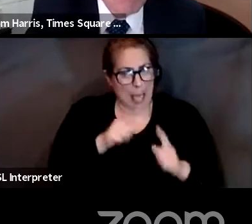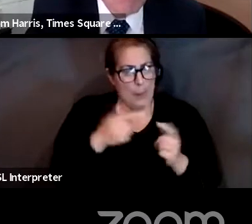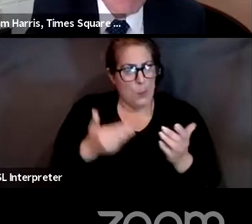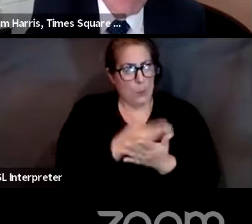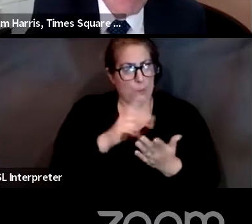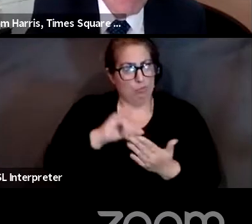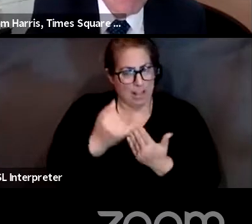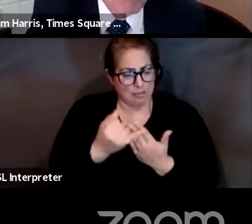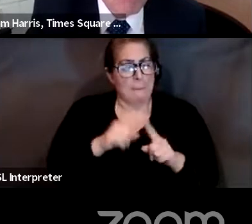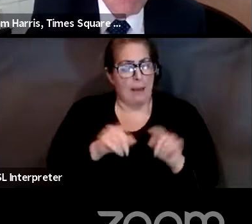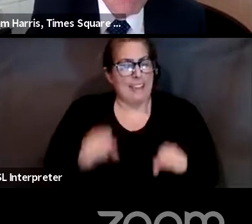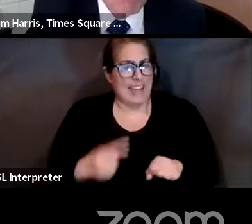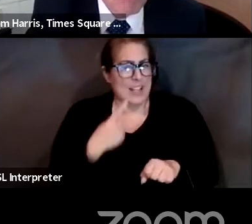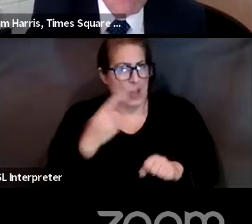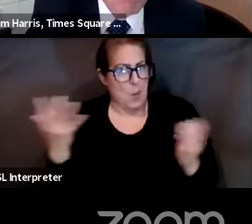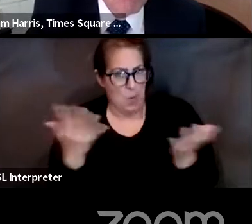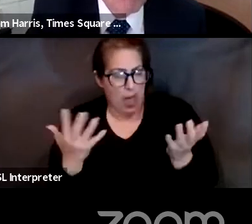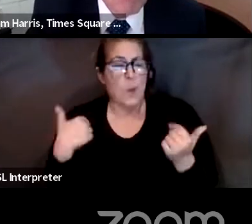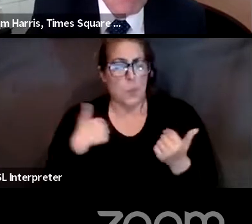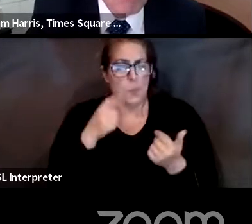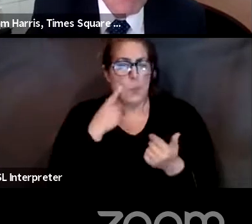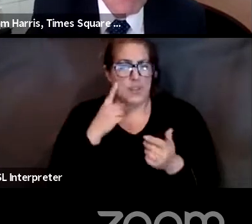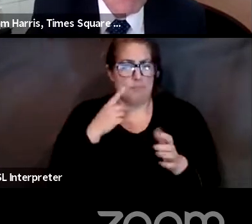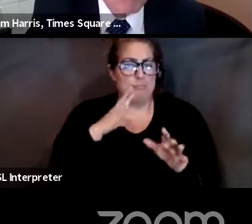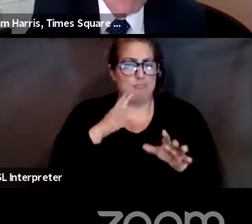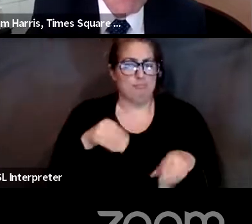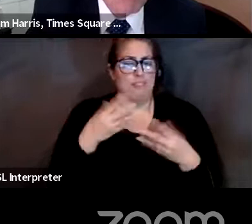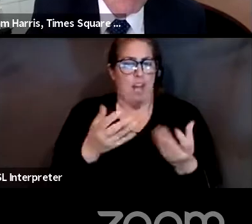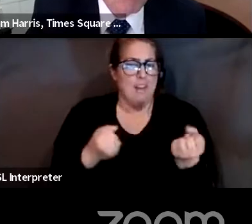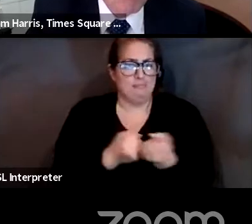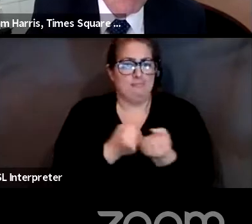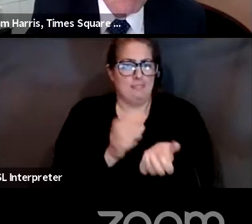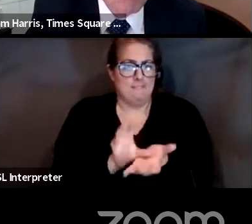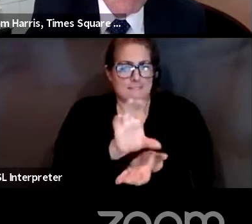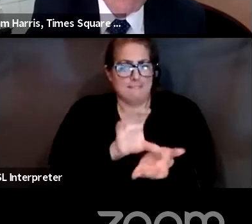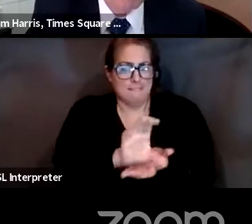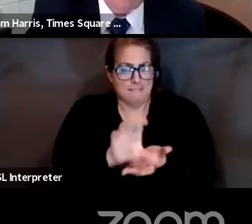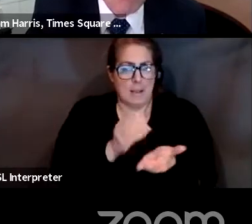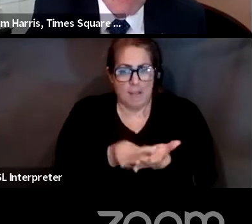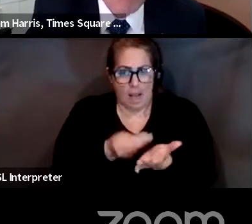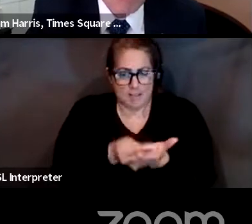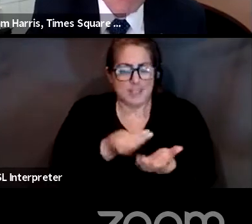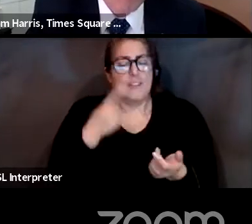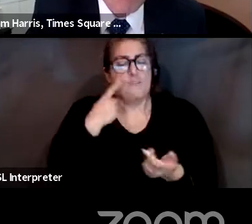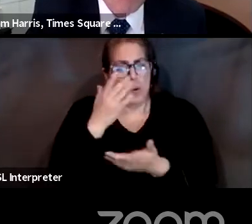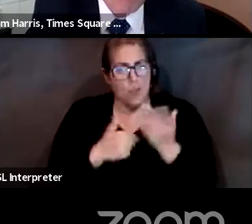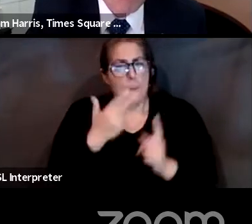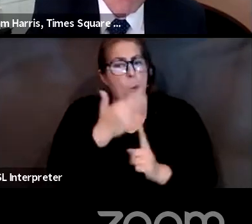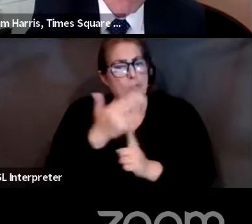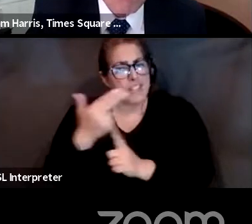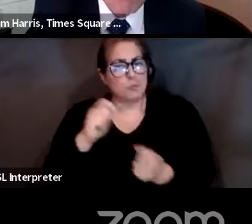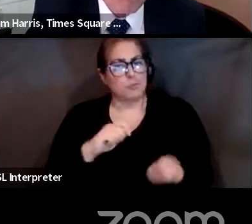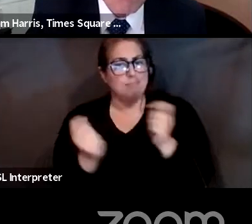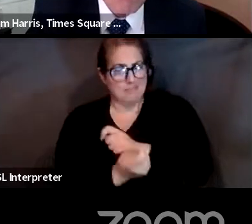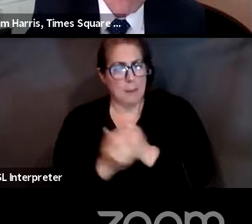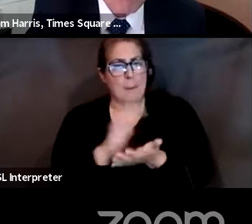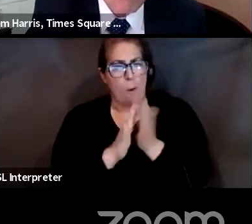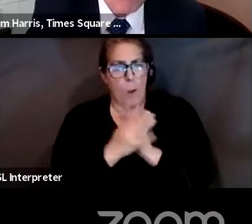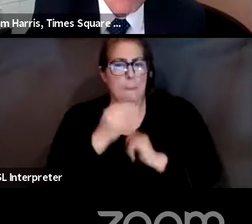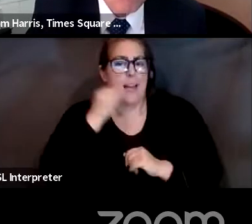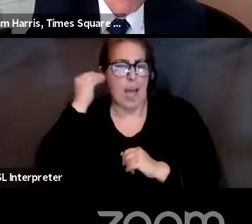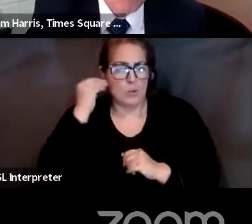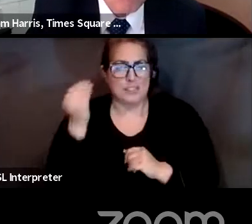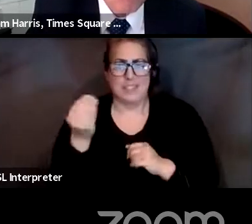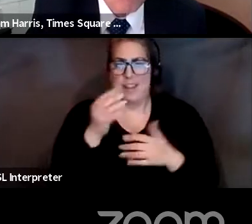been funding a couple of feasibility studies for organizations that are looking at some of these hotels that potentially, hopefully,